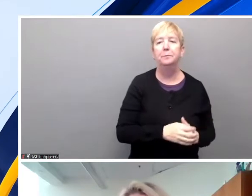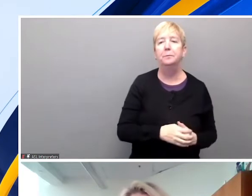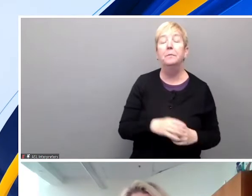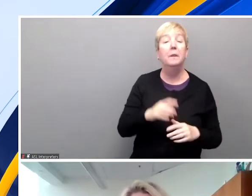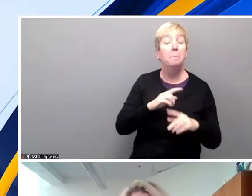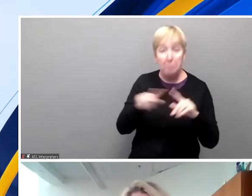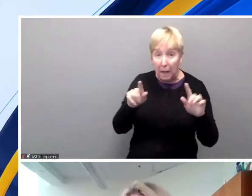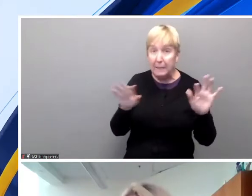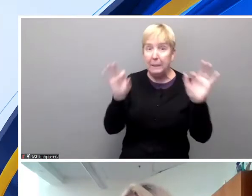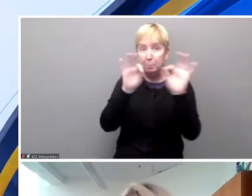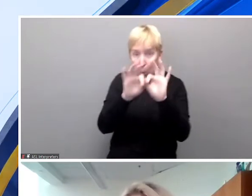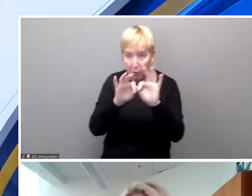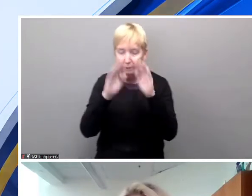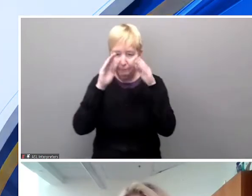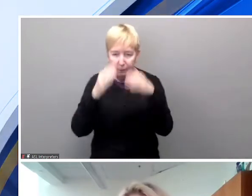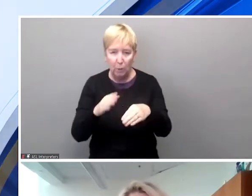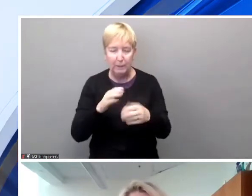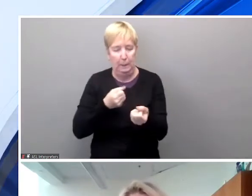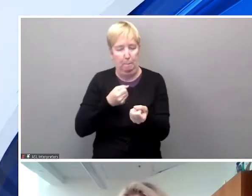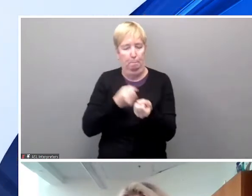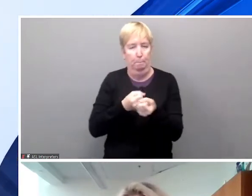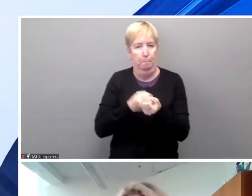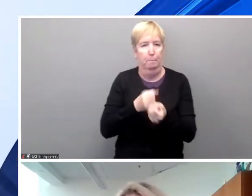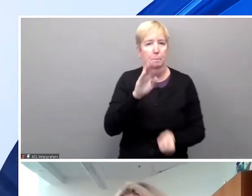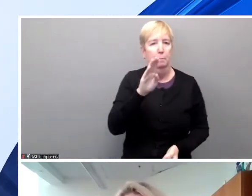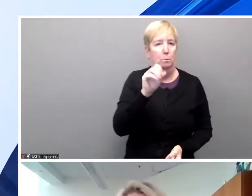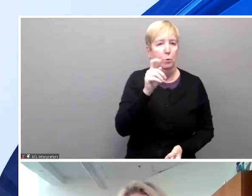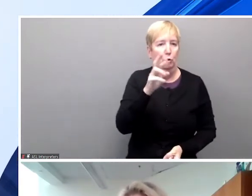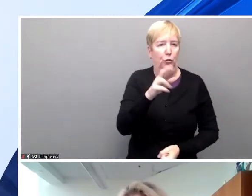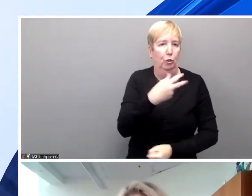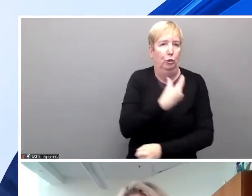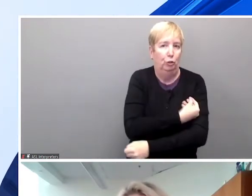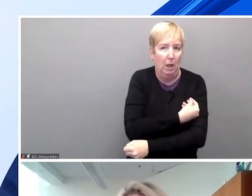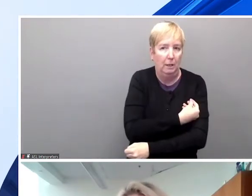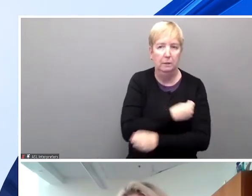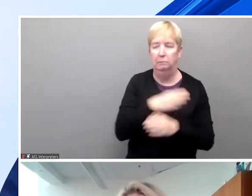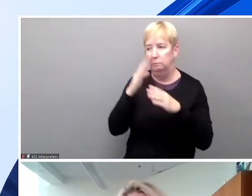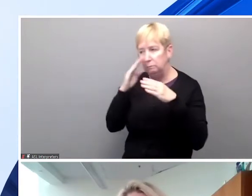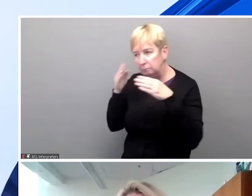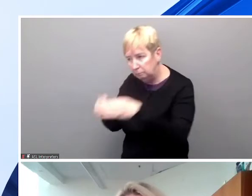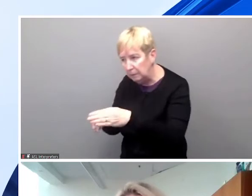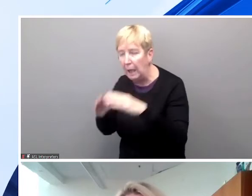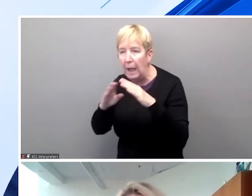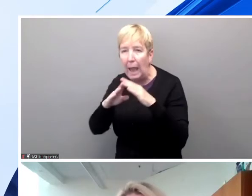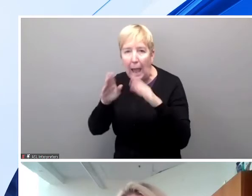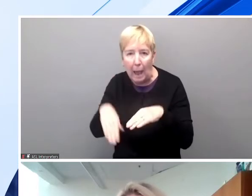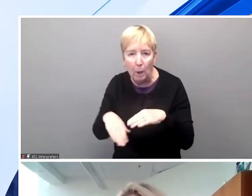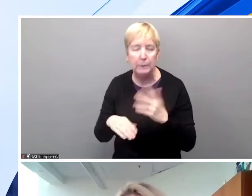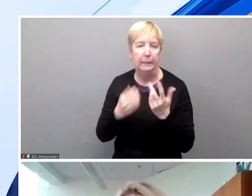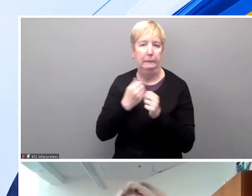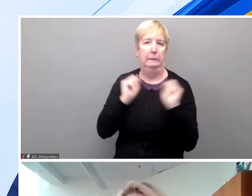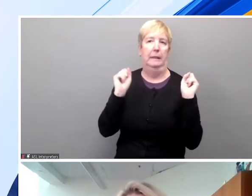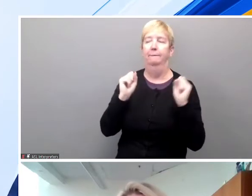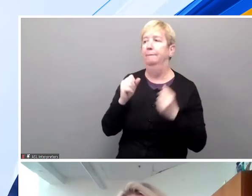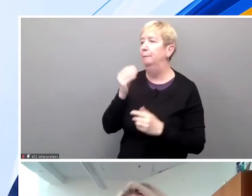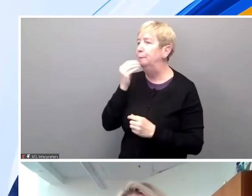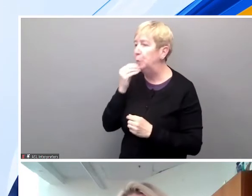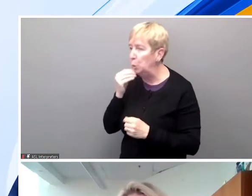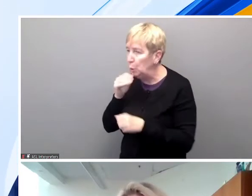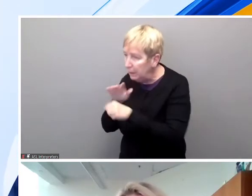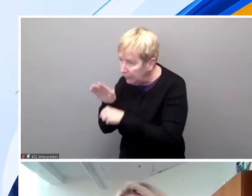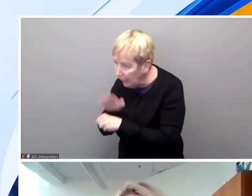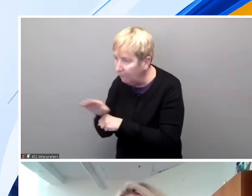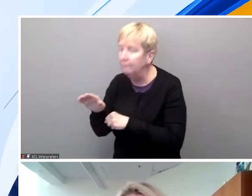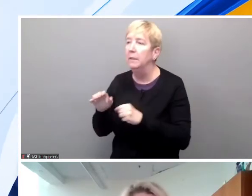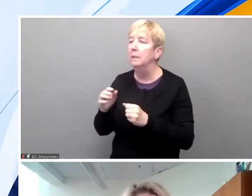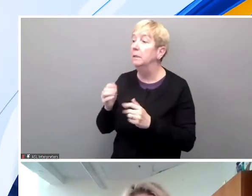boosters. We focus on their basic needs, which is housing, food security, and so that we can really